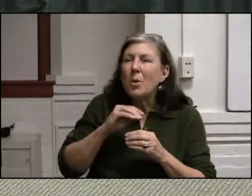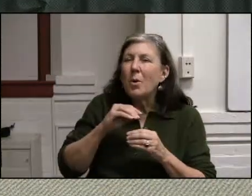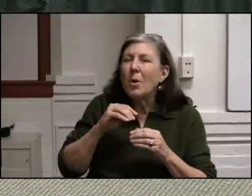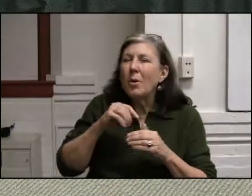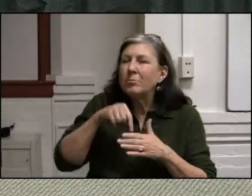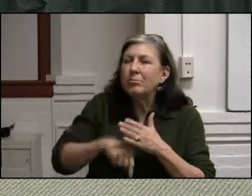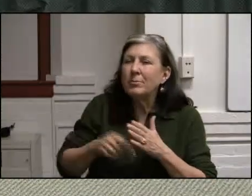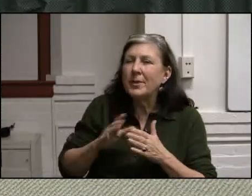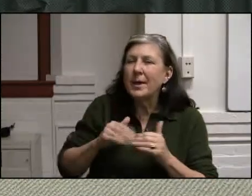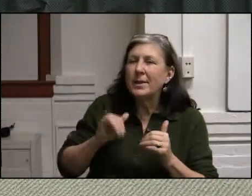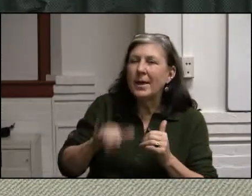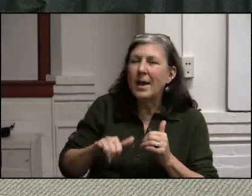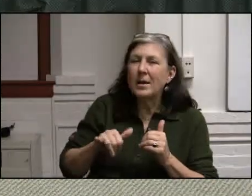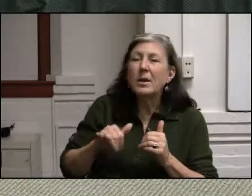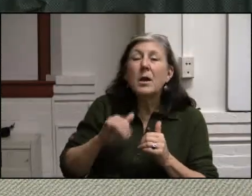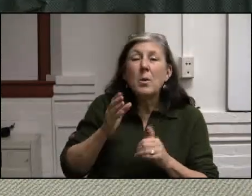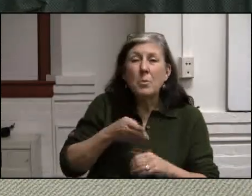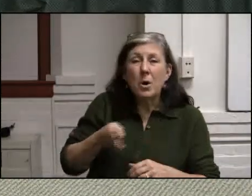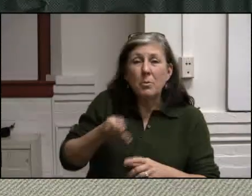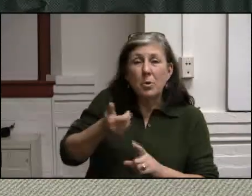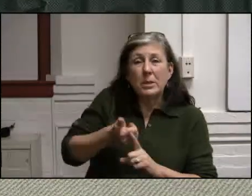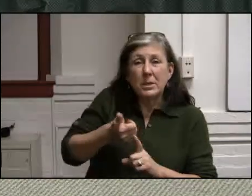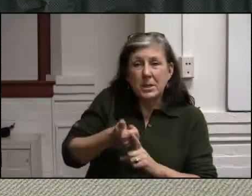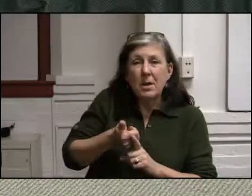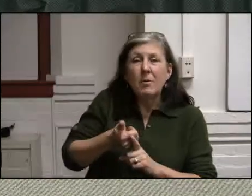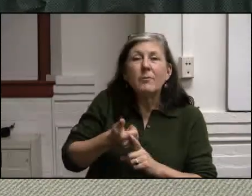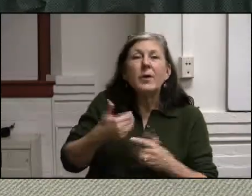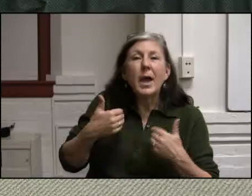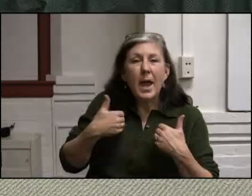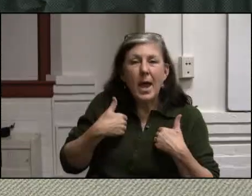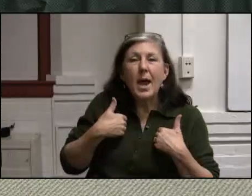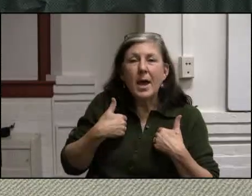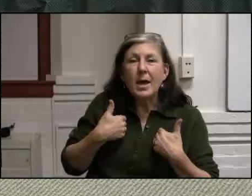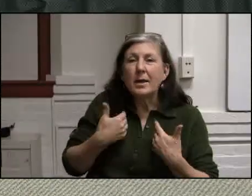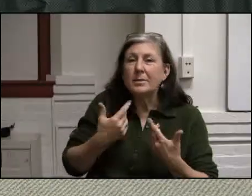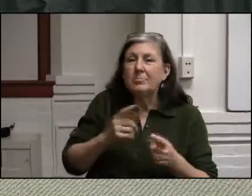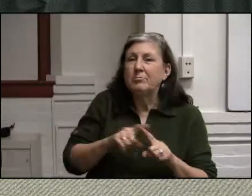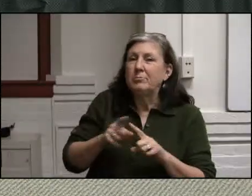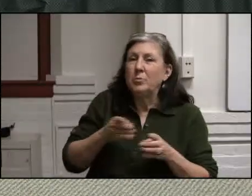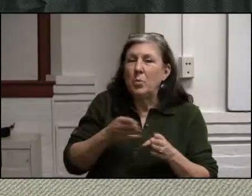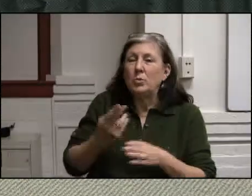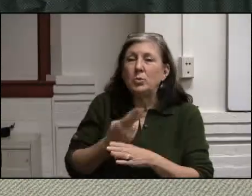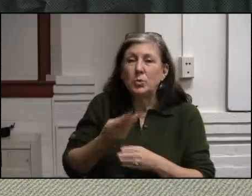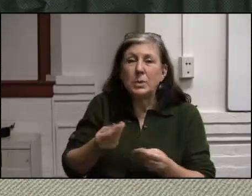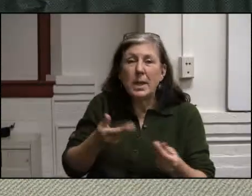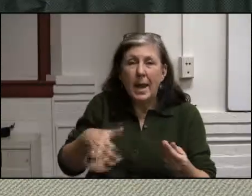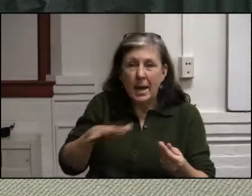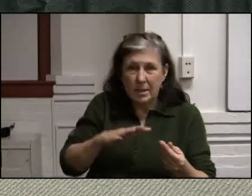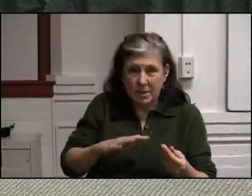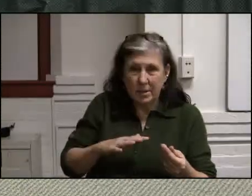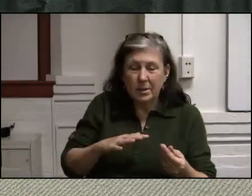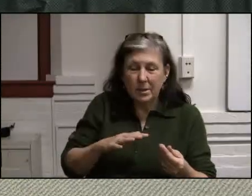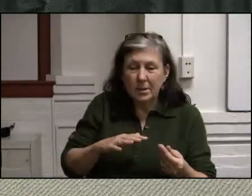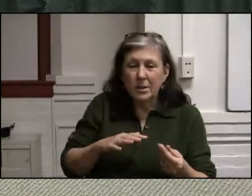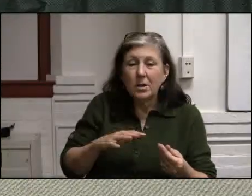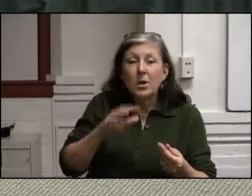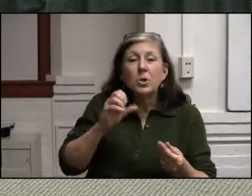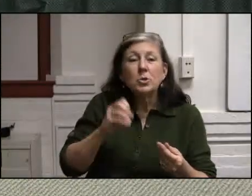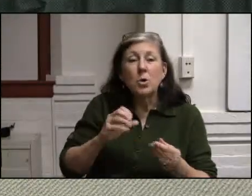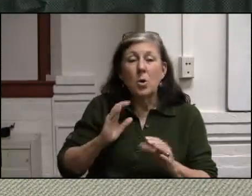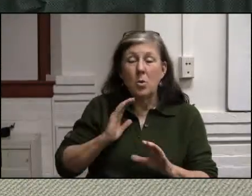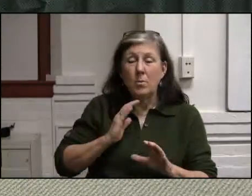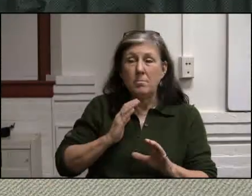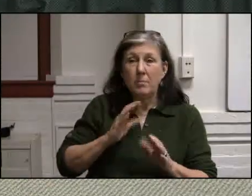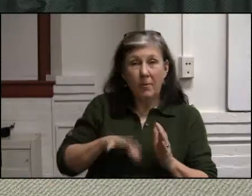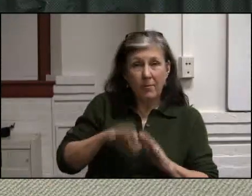it's because Brattleboro itself has some land use diversity. So what we have come to understand,